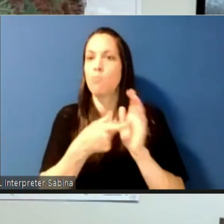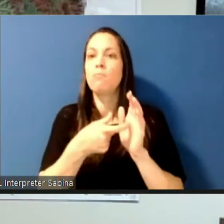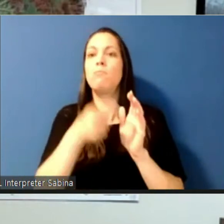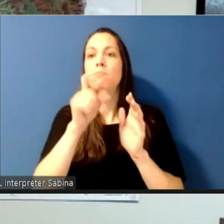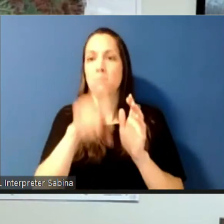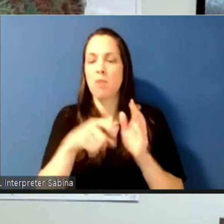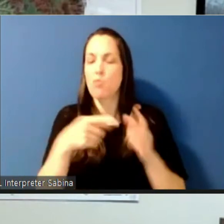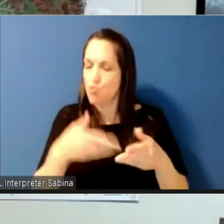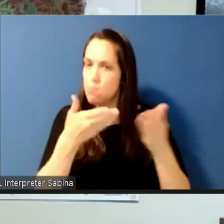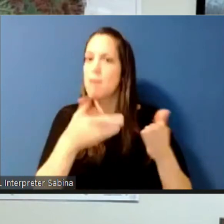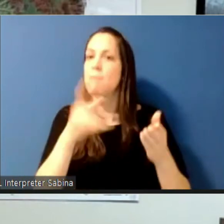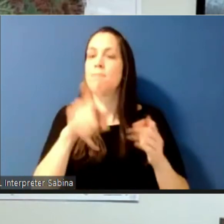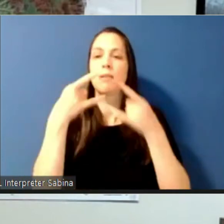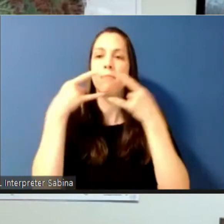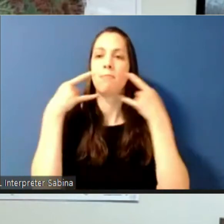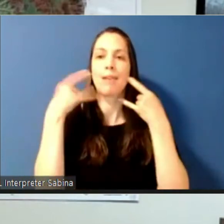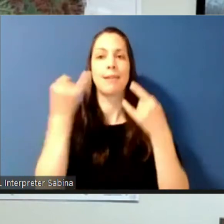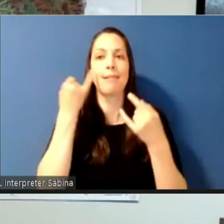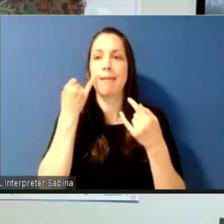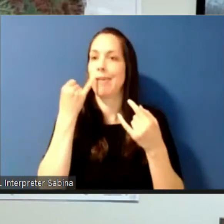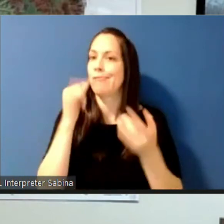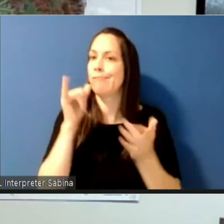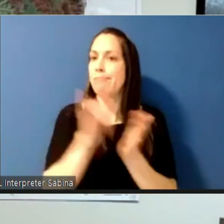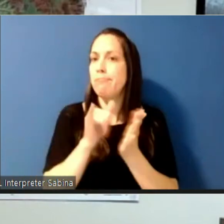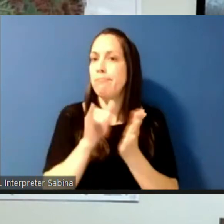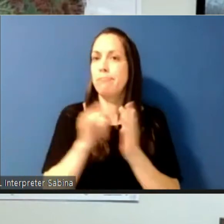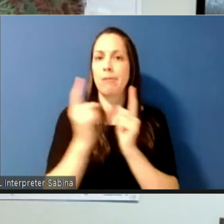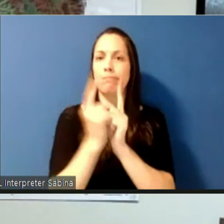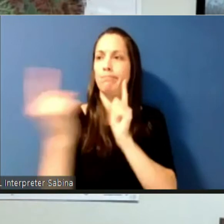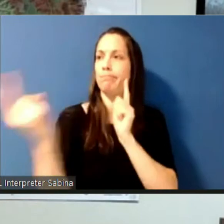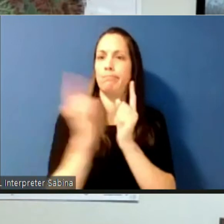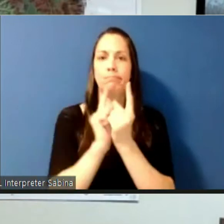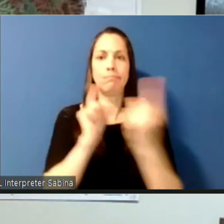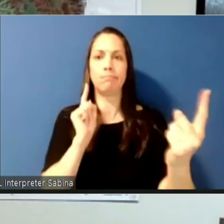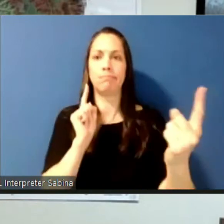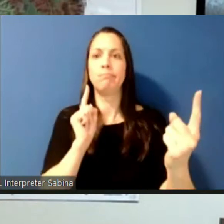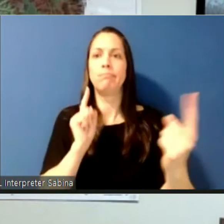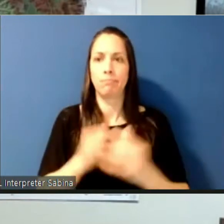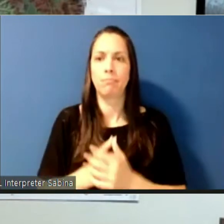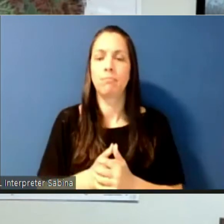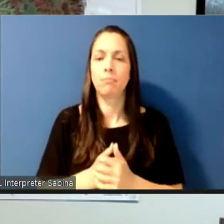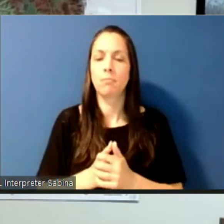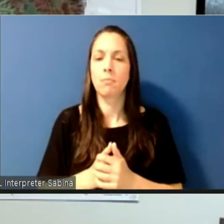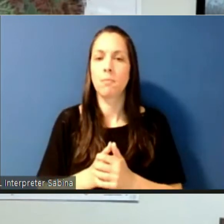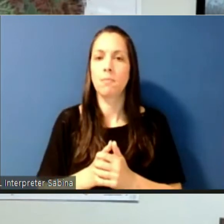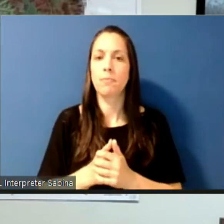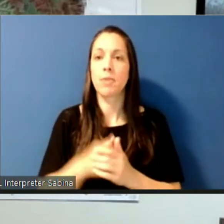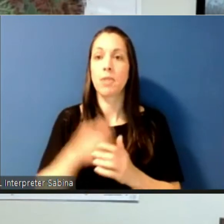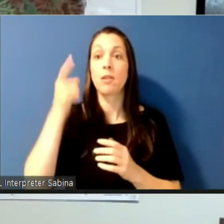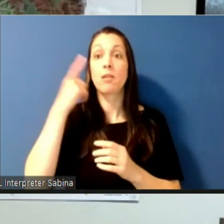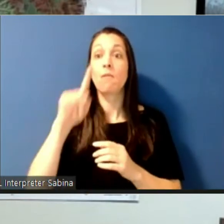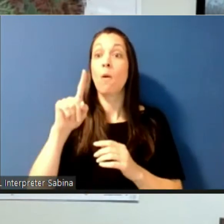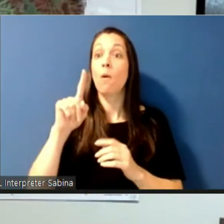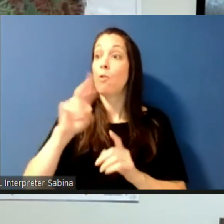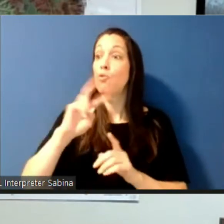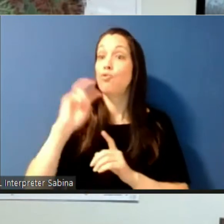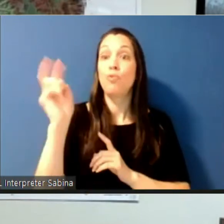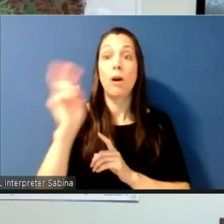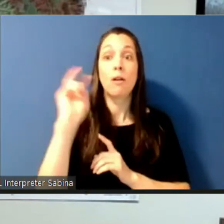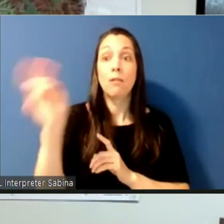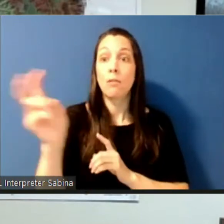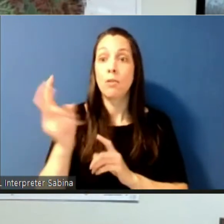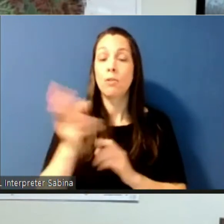cannot maintain 6 feet of distance from other people. From the point of view of travel, where